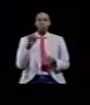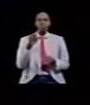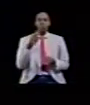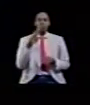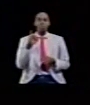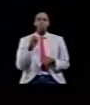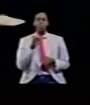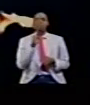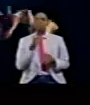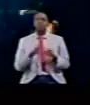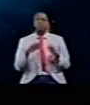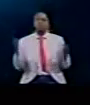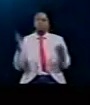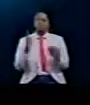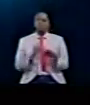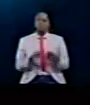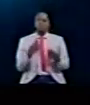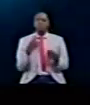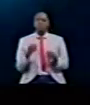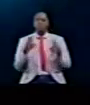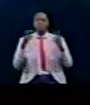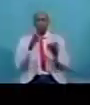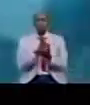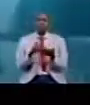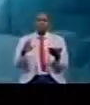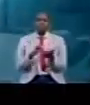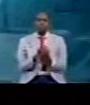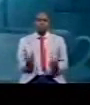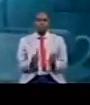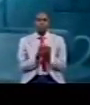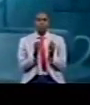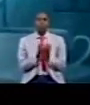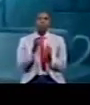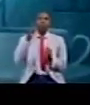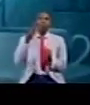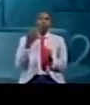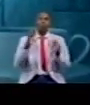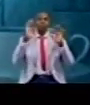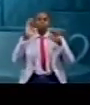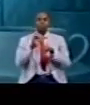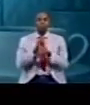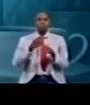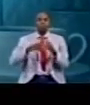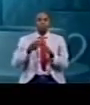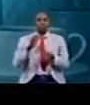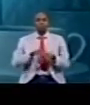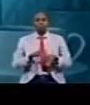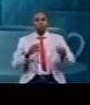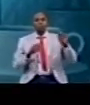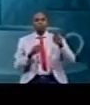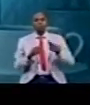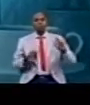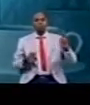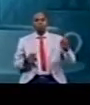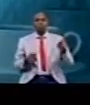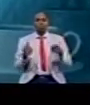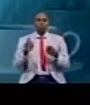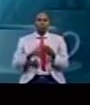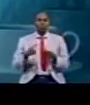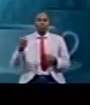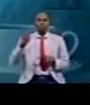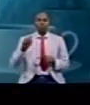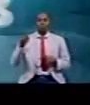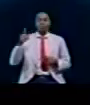of Belial. You know, the Bible talks about children of Belial. And if you look at our generation now,